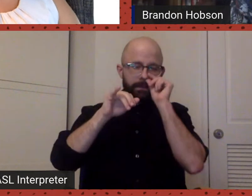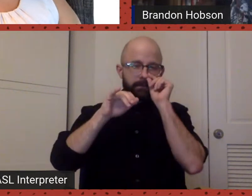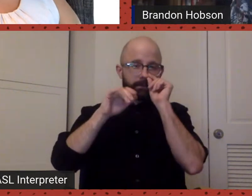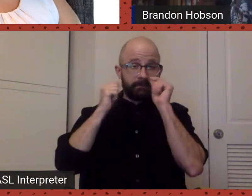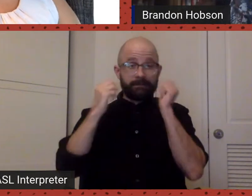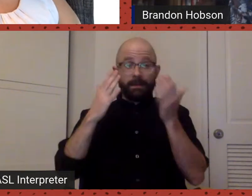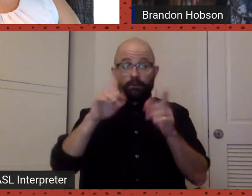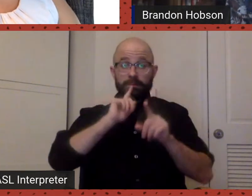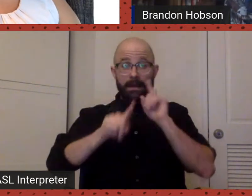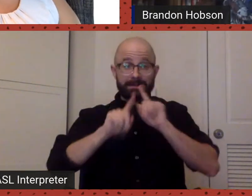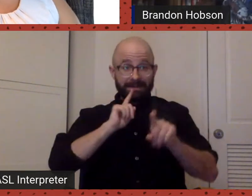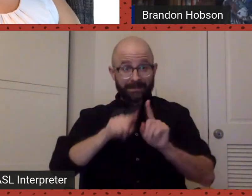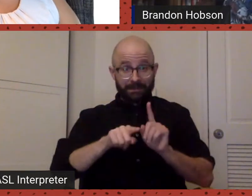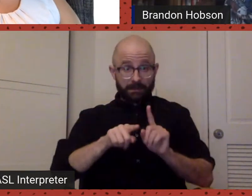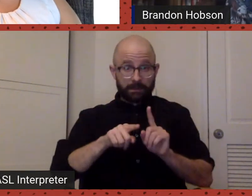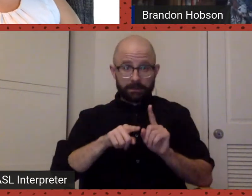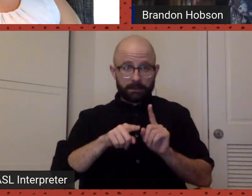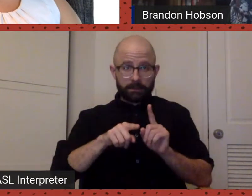from.